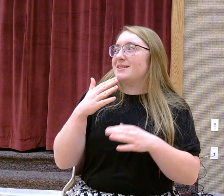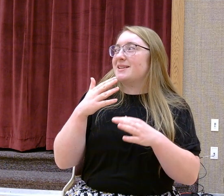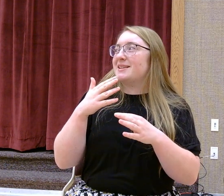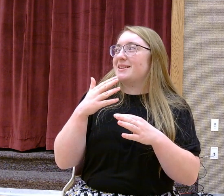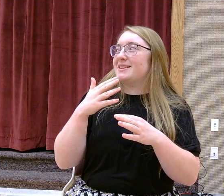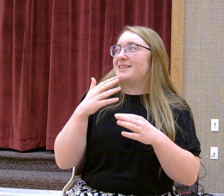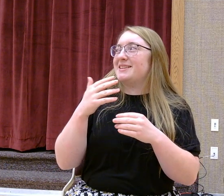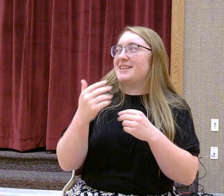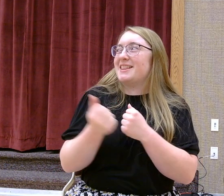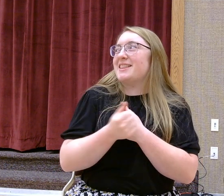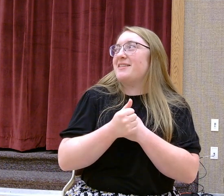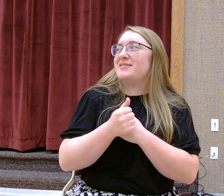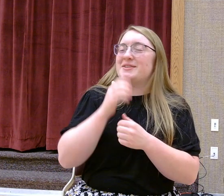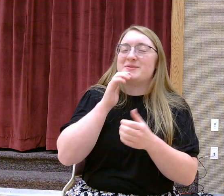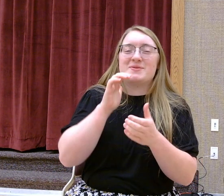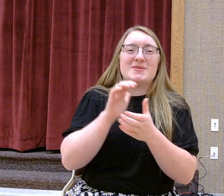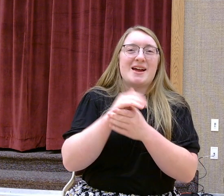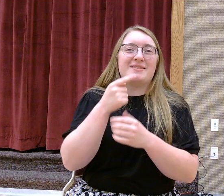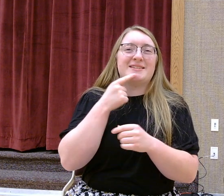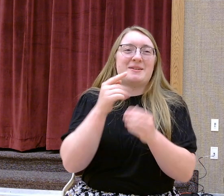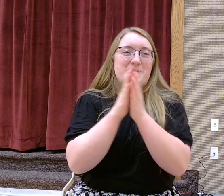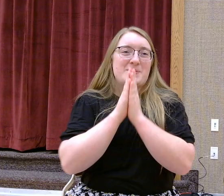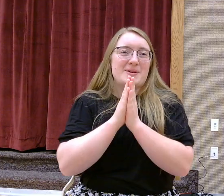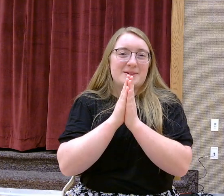end it.